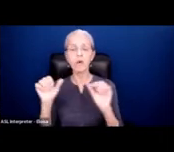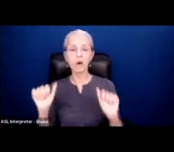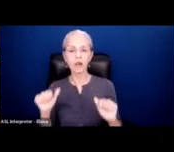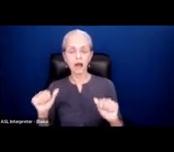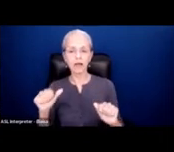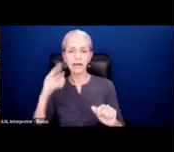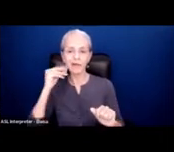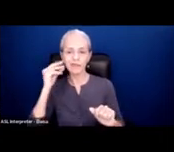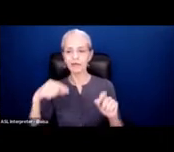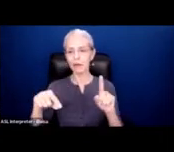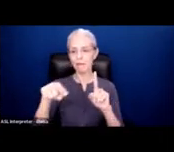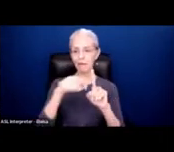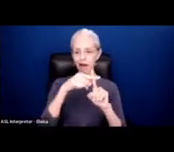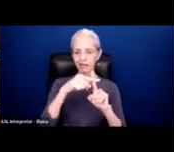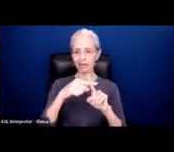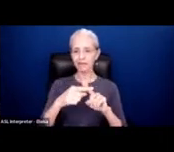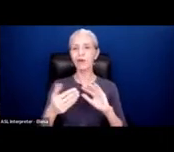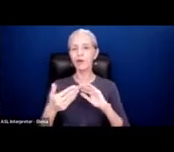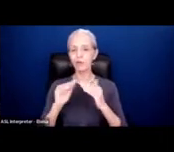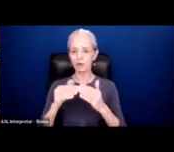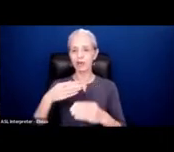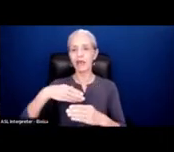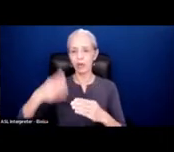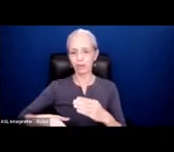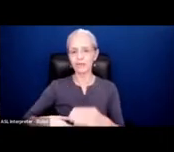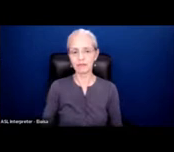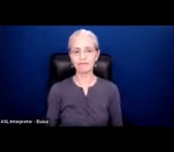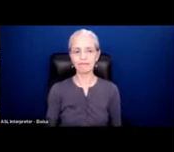each of the positive community living outcomes.